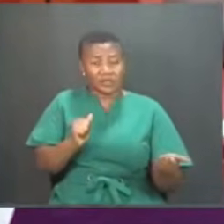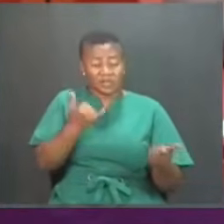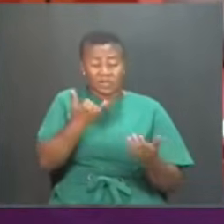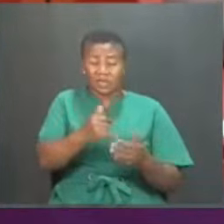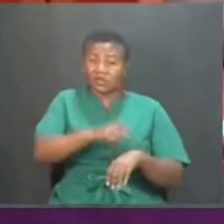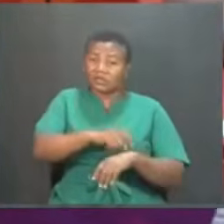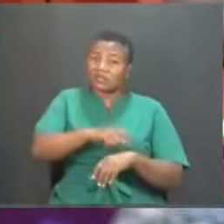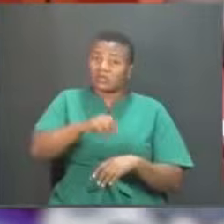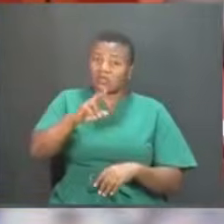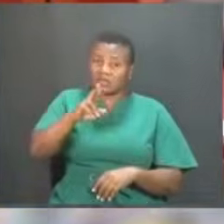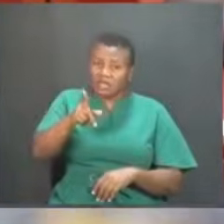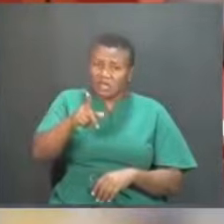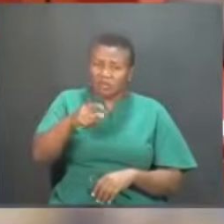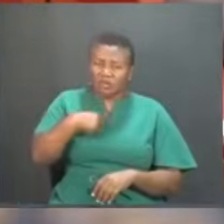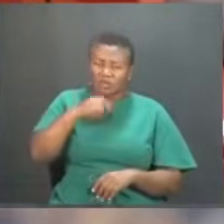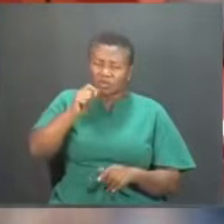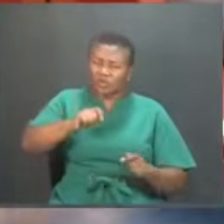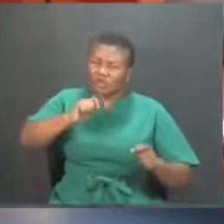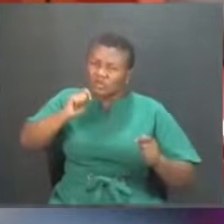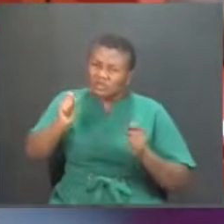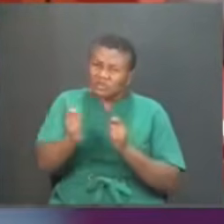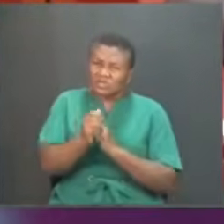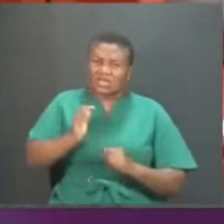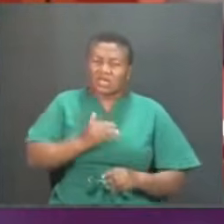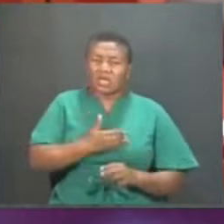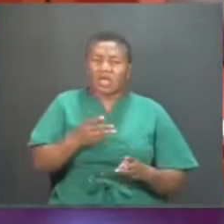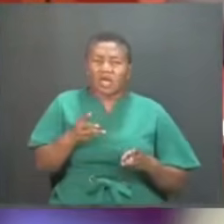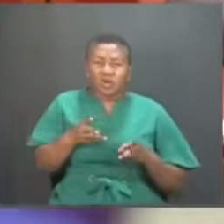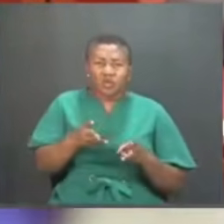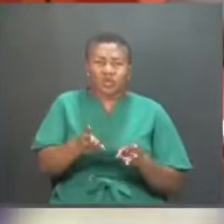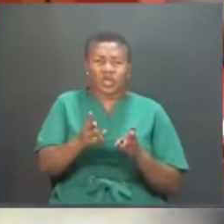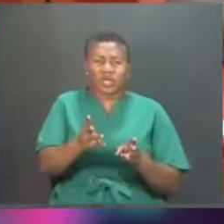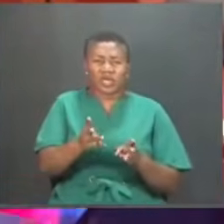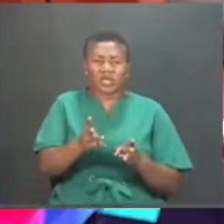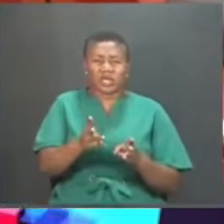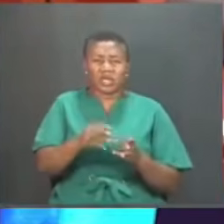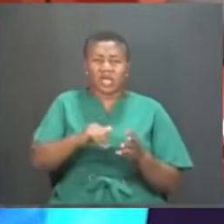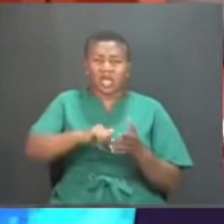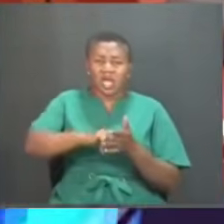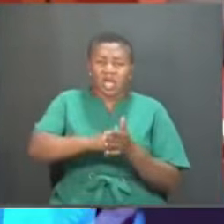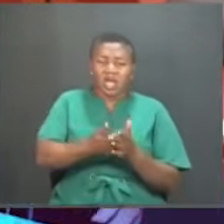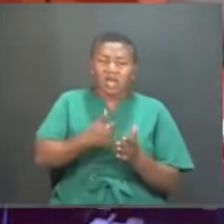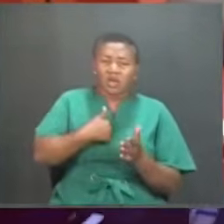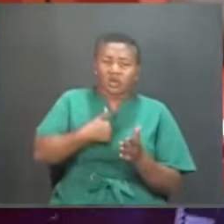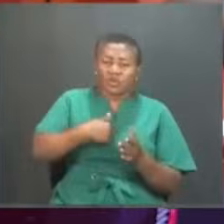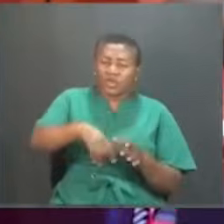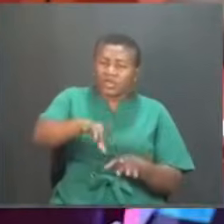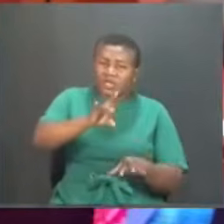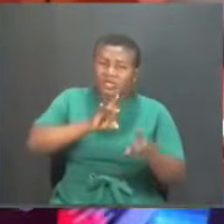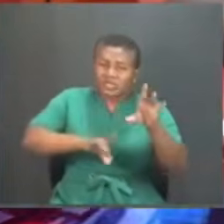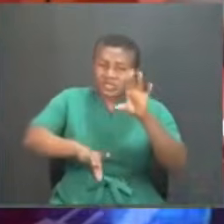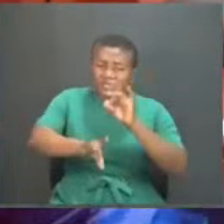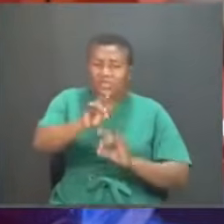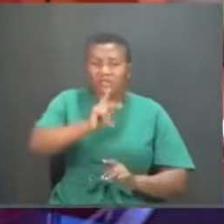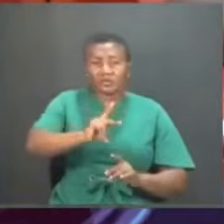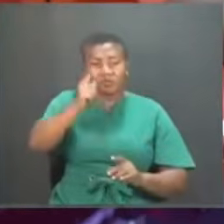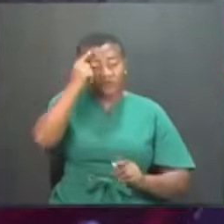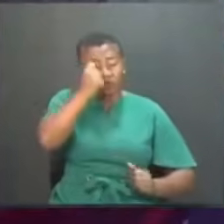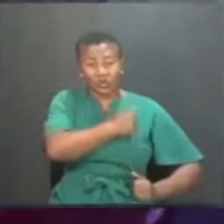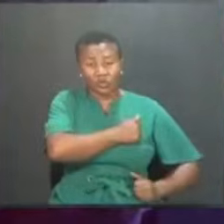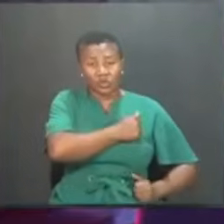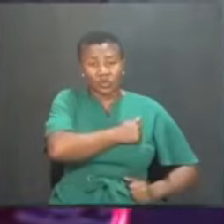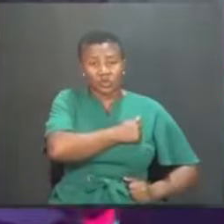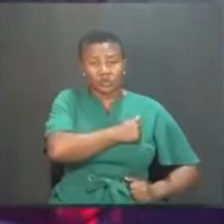relook at the whole system, and make sure that the recruitment we are doing into the Ghana Armed Forces do not look or seem as if we are punishing our young